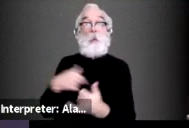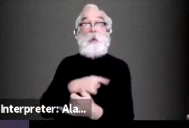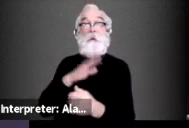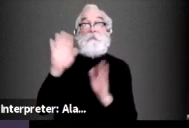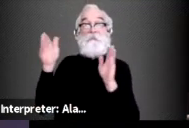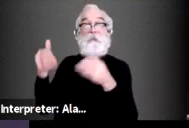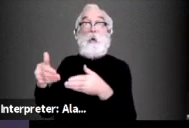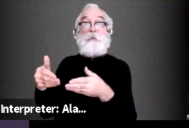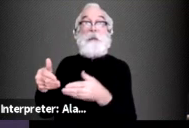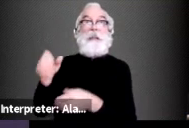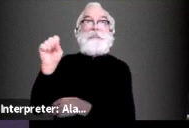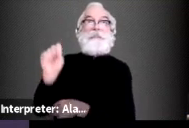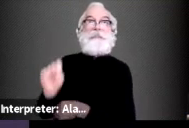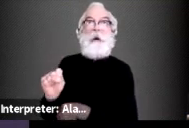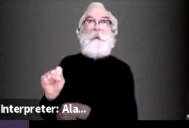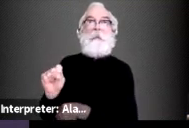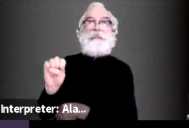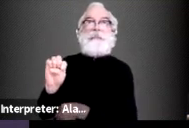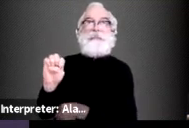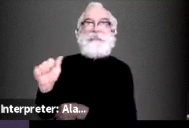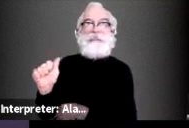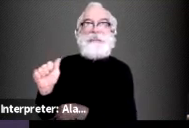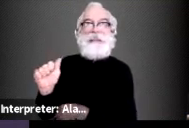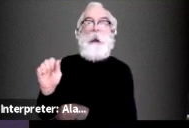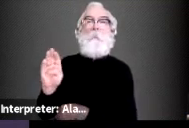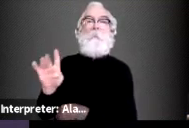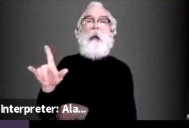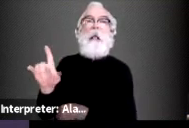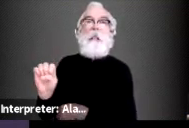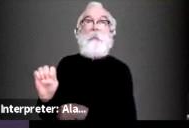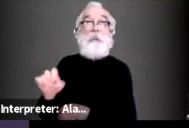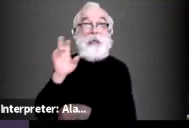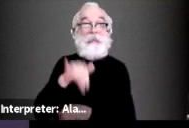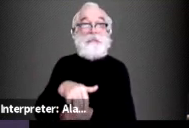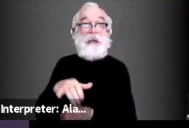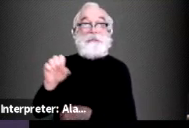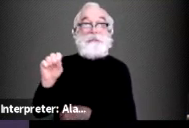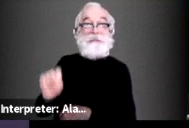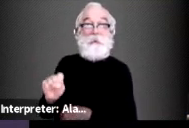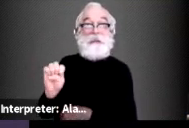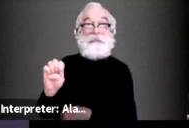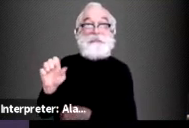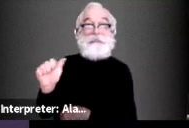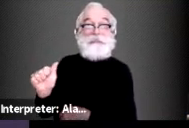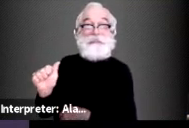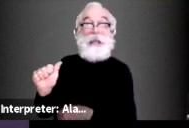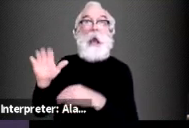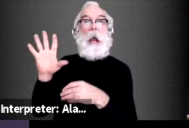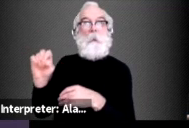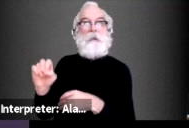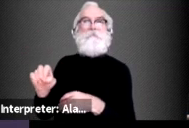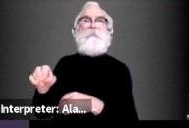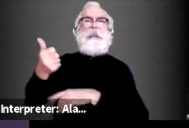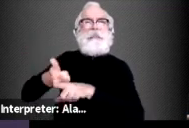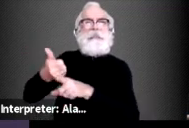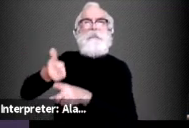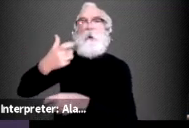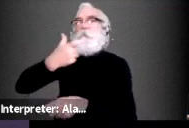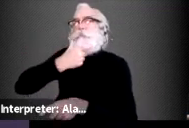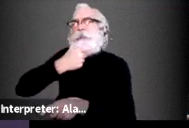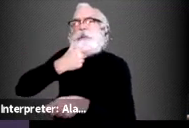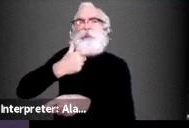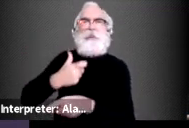The South Sea Company was a British joint stock company founded in 1711, created as a public-private partnership